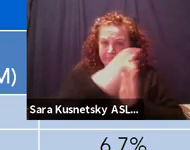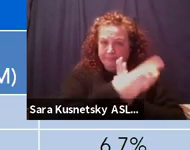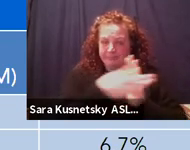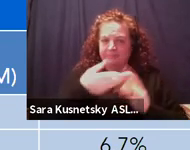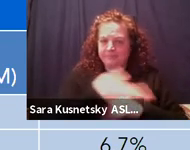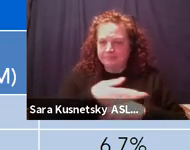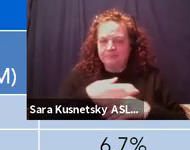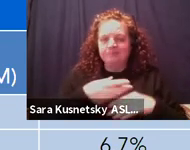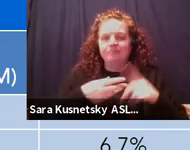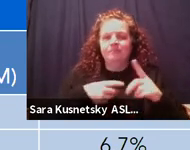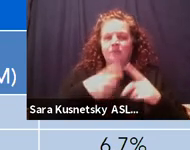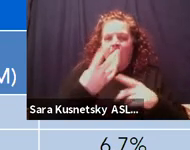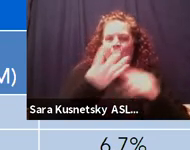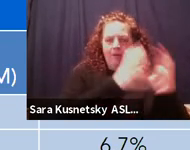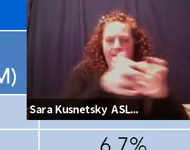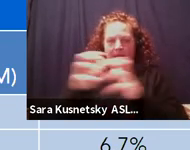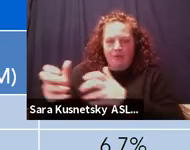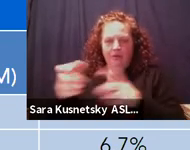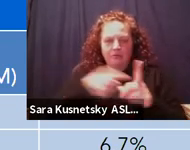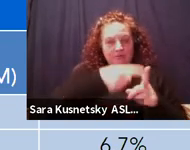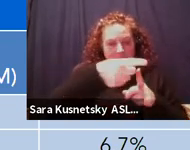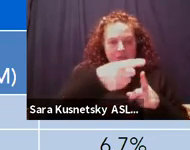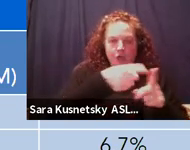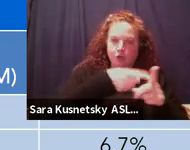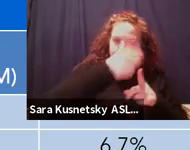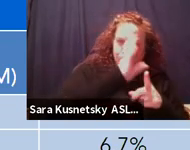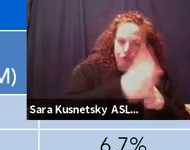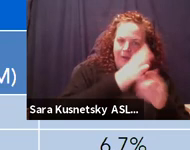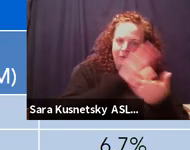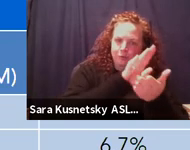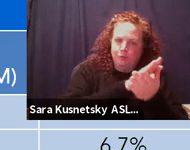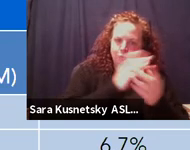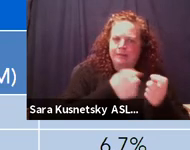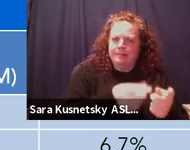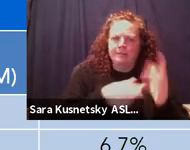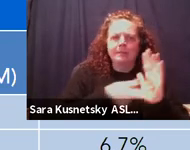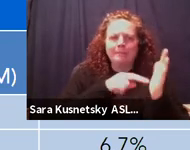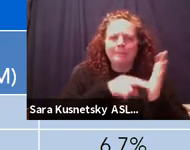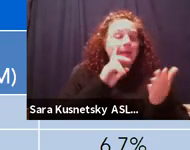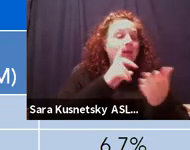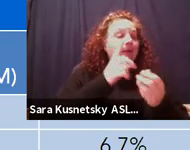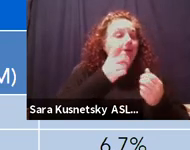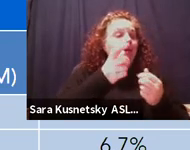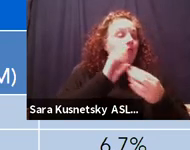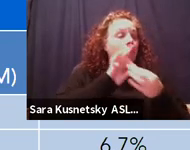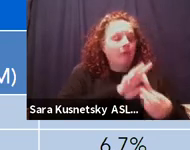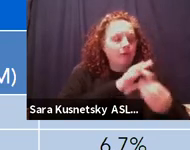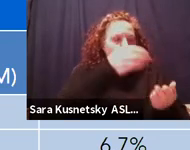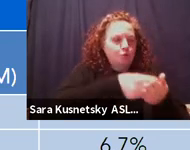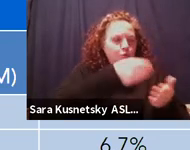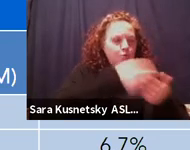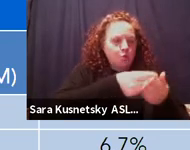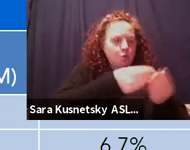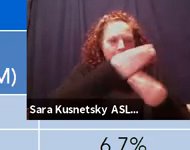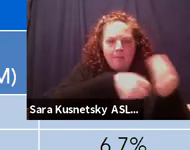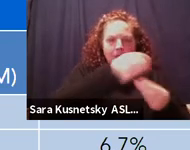main categories. The first is direct school expenses, those items budgeted on school budgets. This represents the